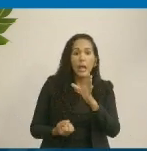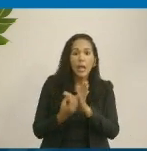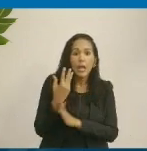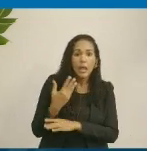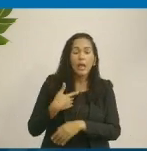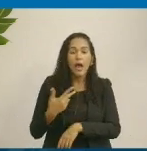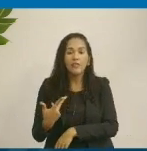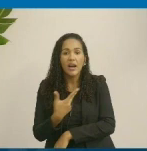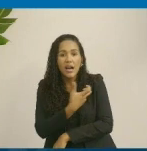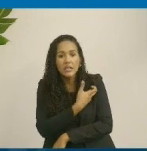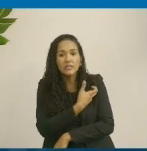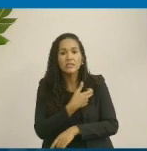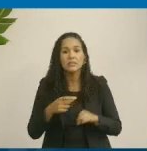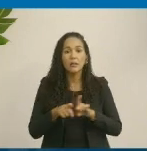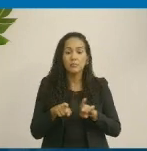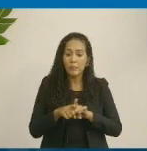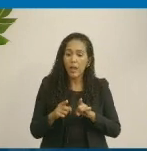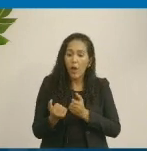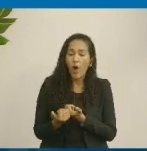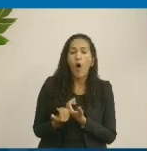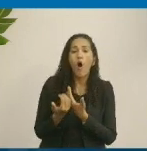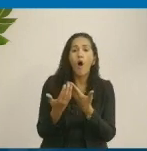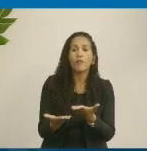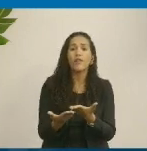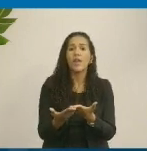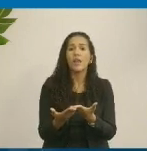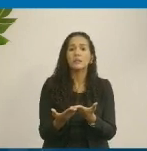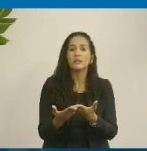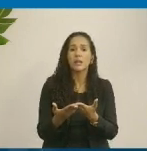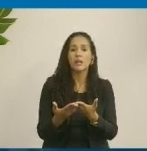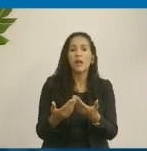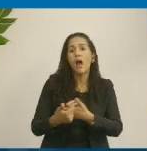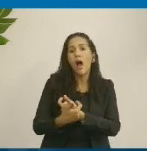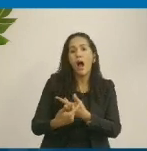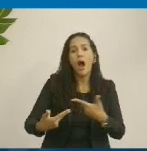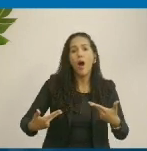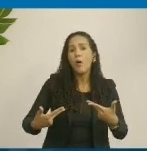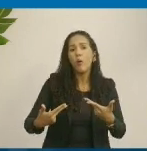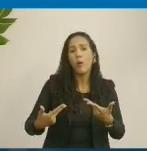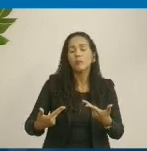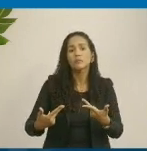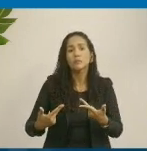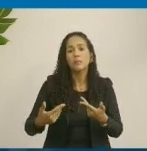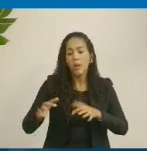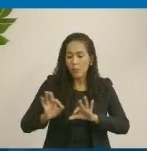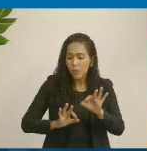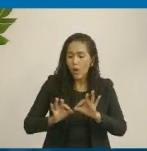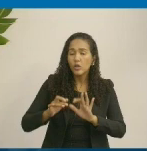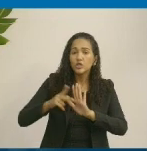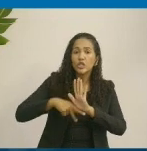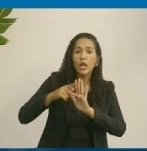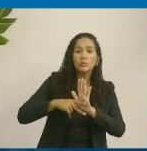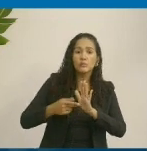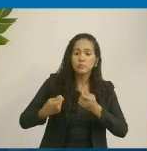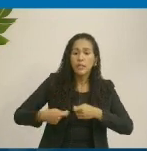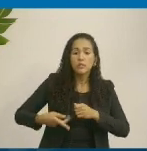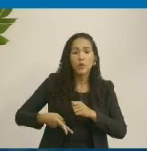that the project can continue and go on. the results of the strategy